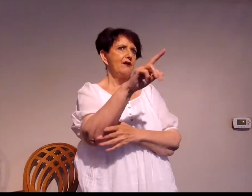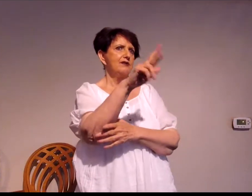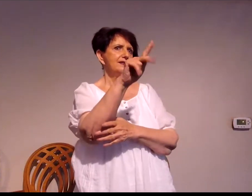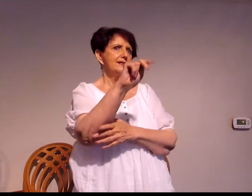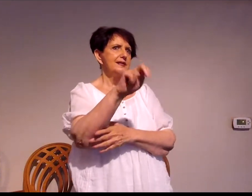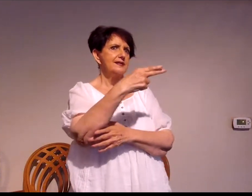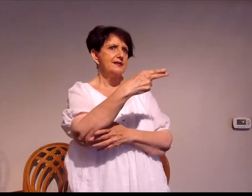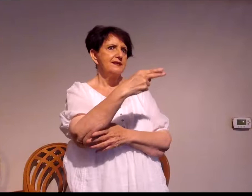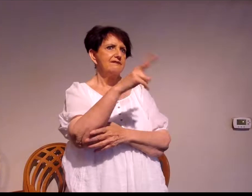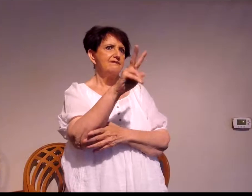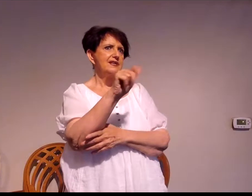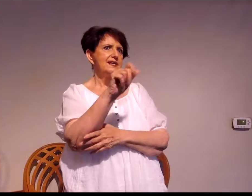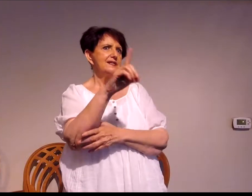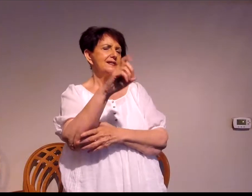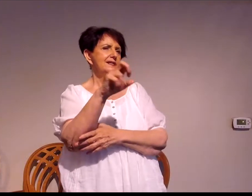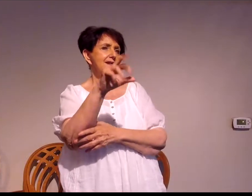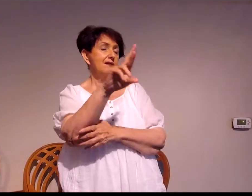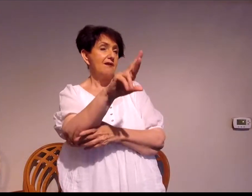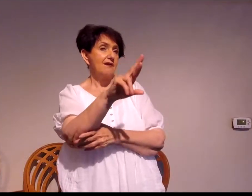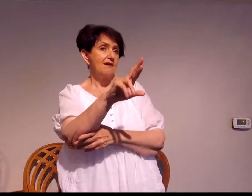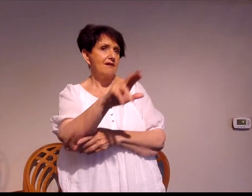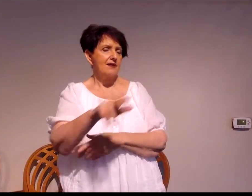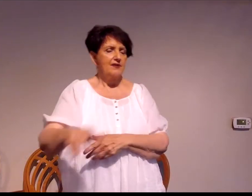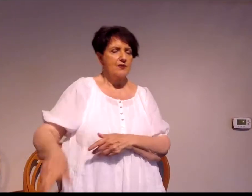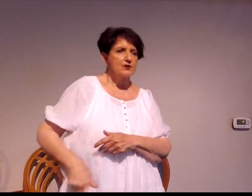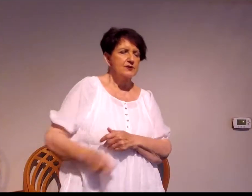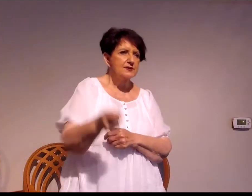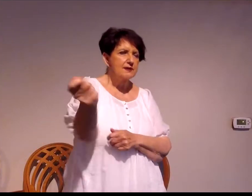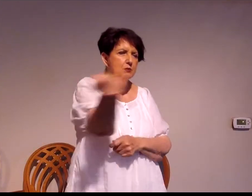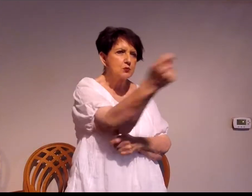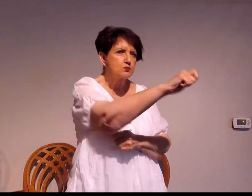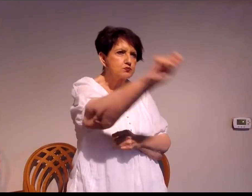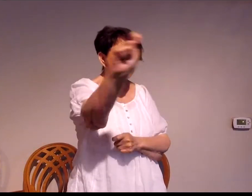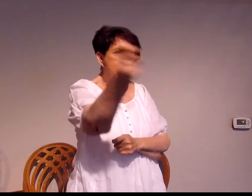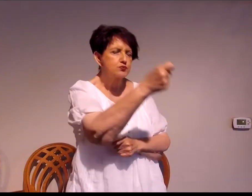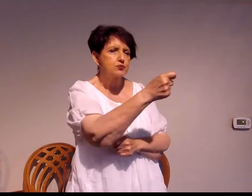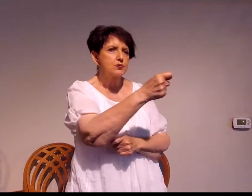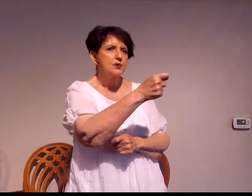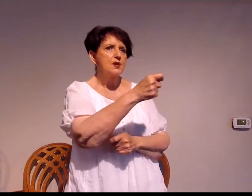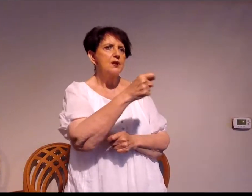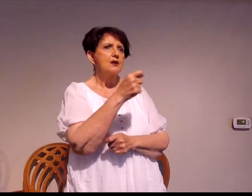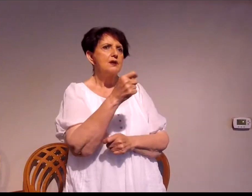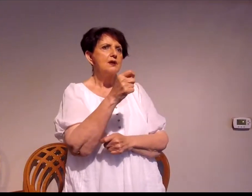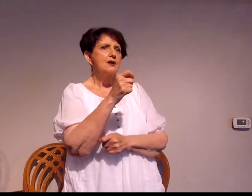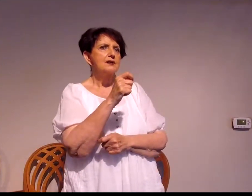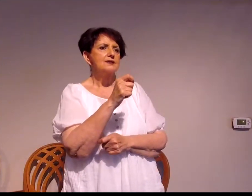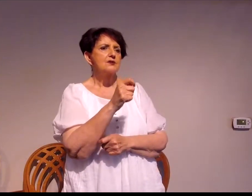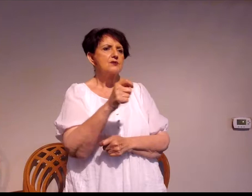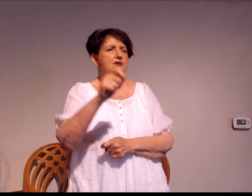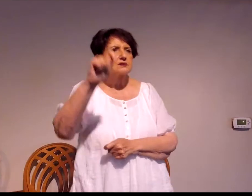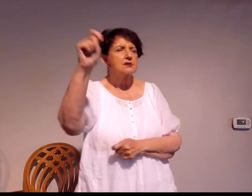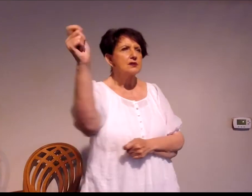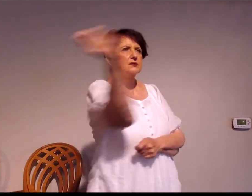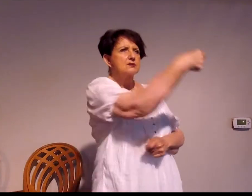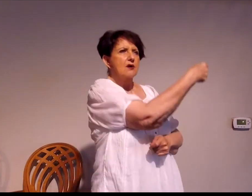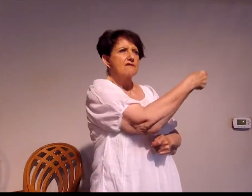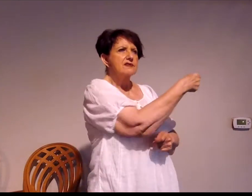both draw their lightsabers, and Luke quickly cuts off Vader's helmeted